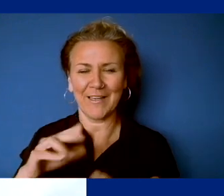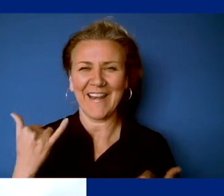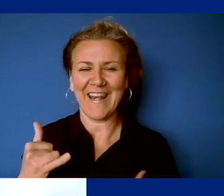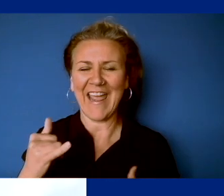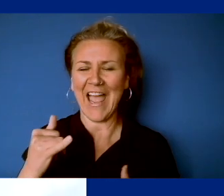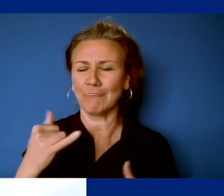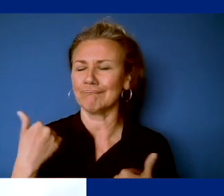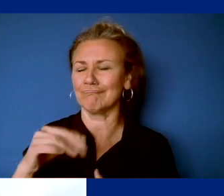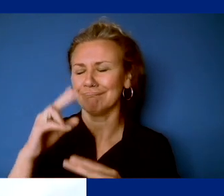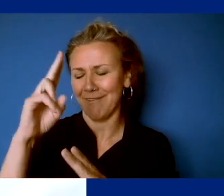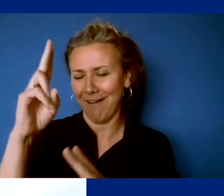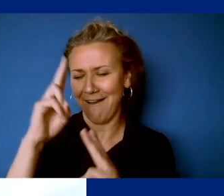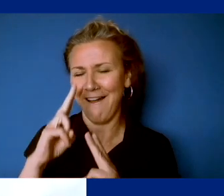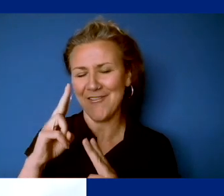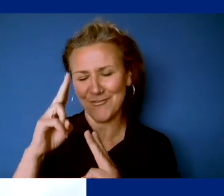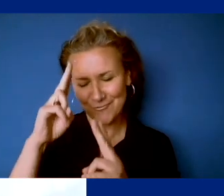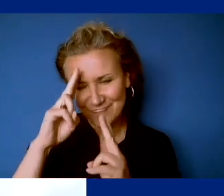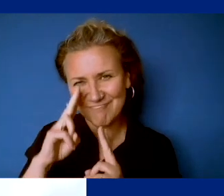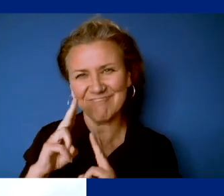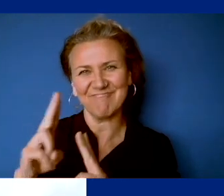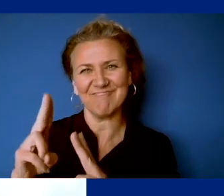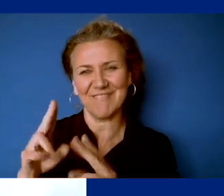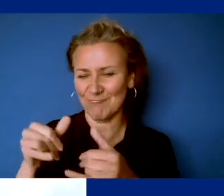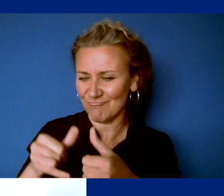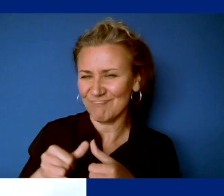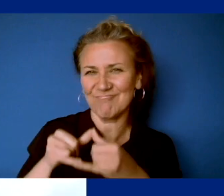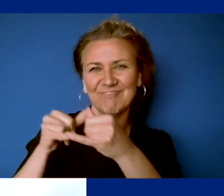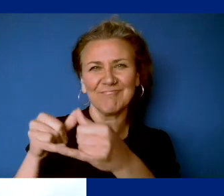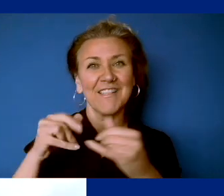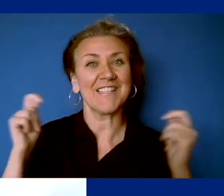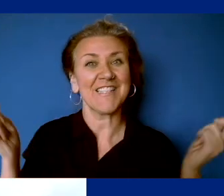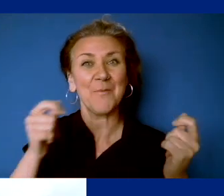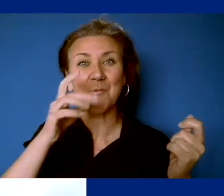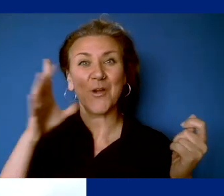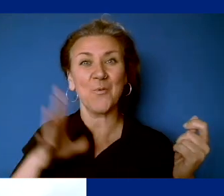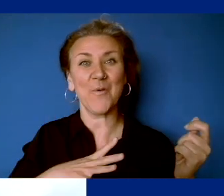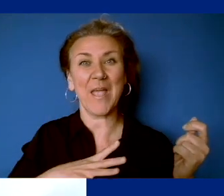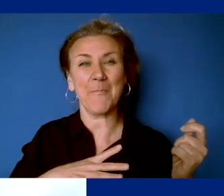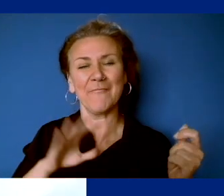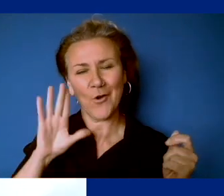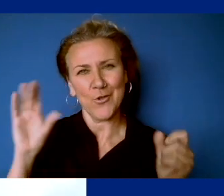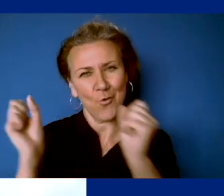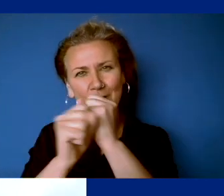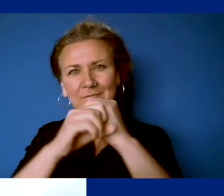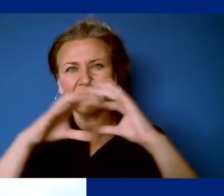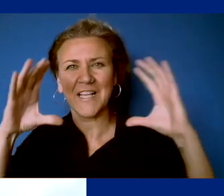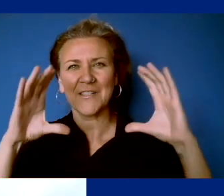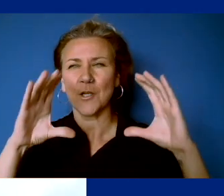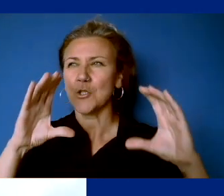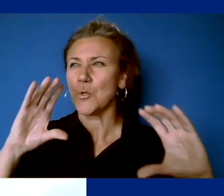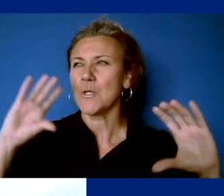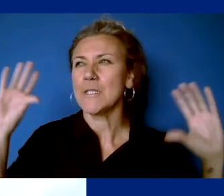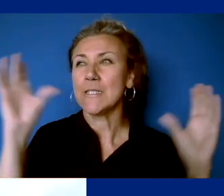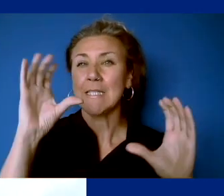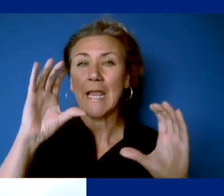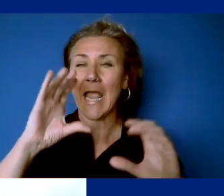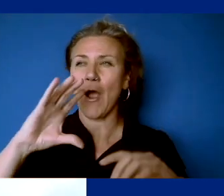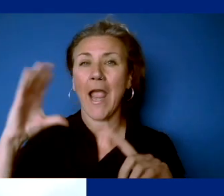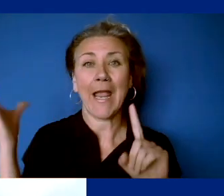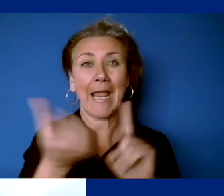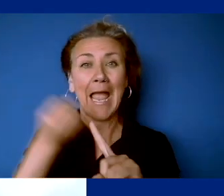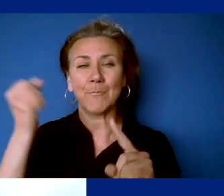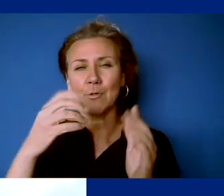University. Jordan, it is my honor to present you with the New York Women's Foundation's Celebrating Women Award for your vision to seek